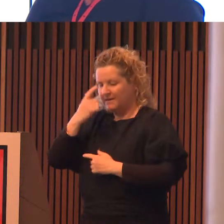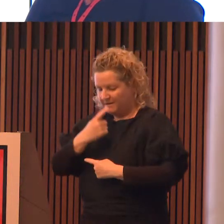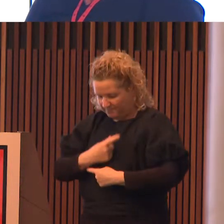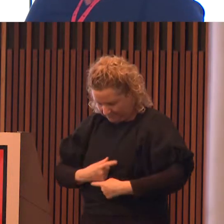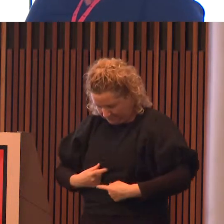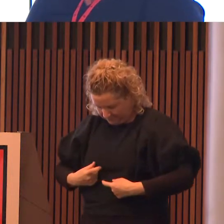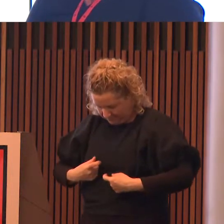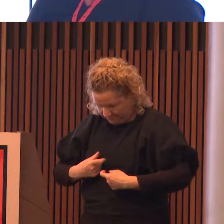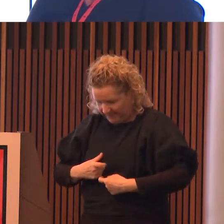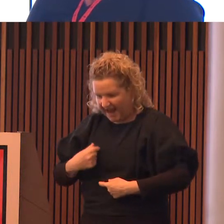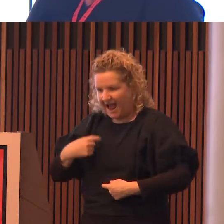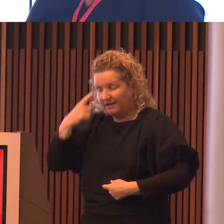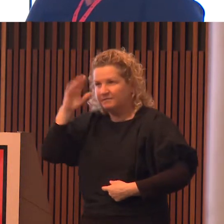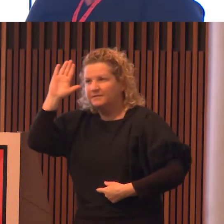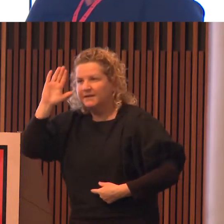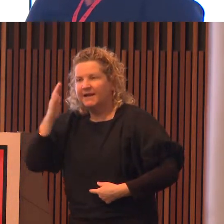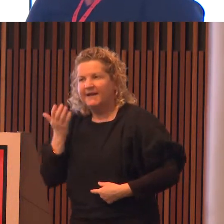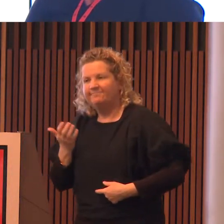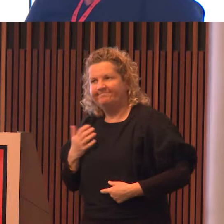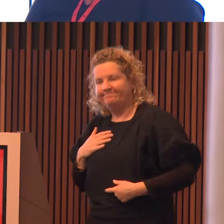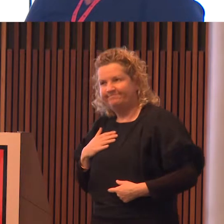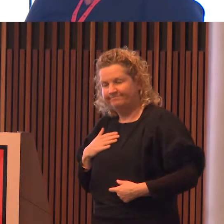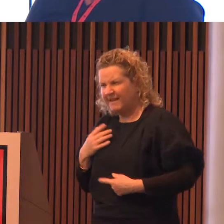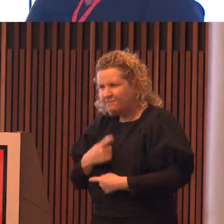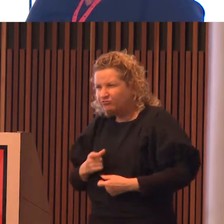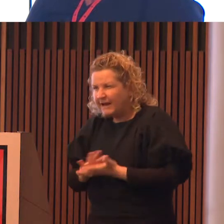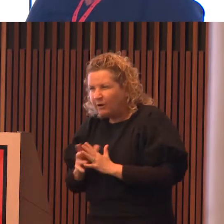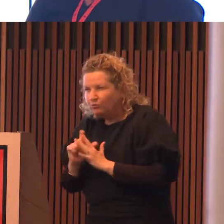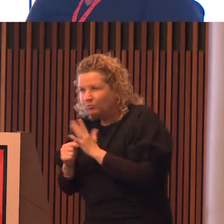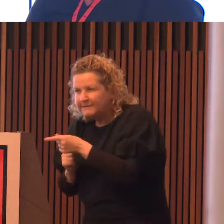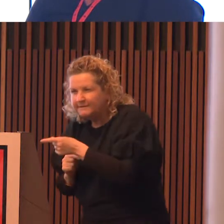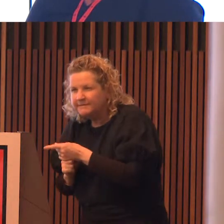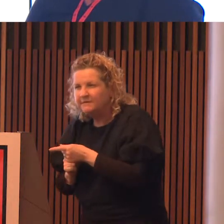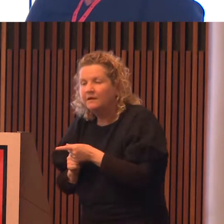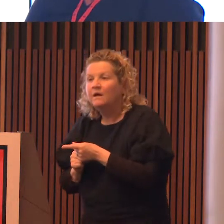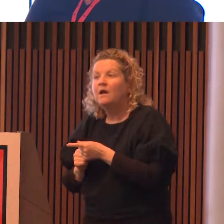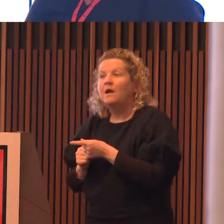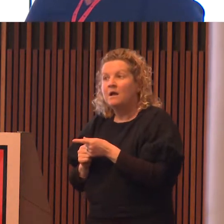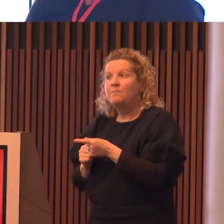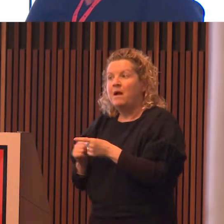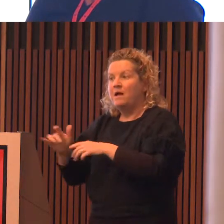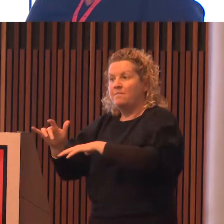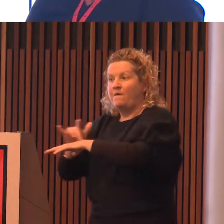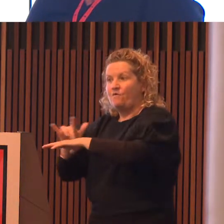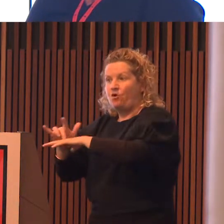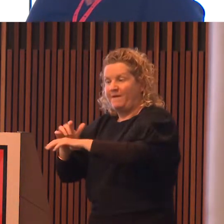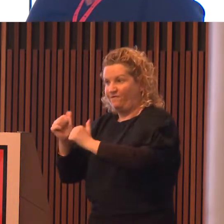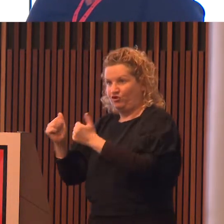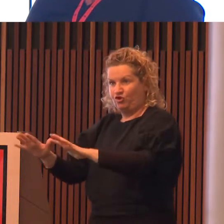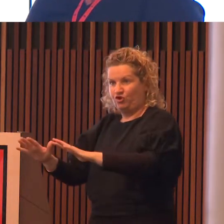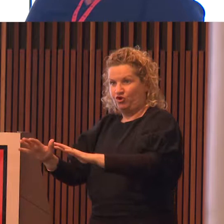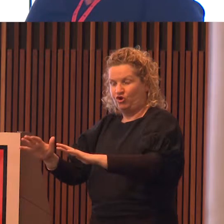bother to see how they would play out frustration. But actually, by the time they finished, the only word in my mind